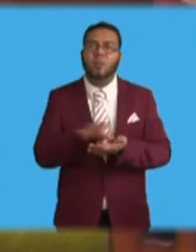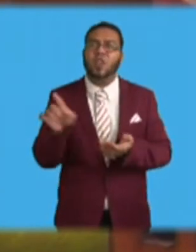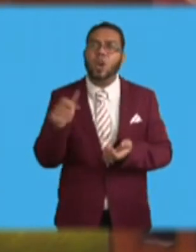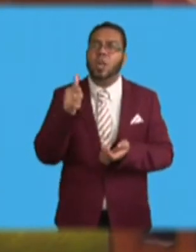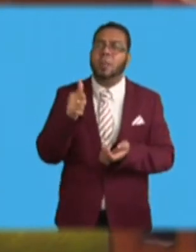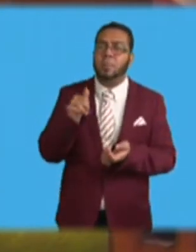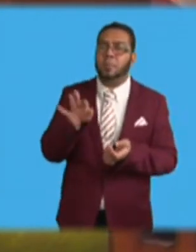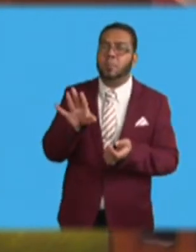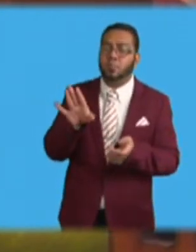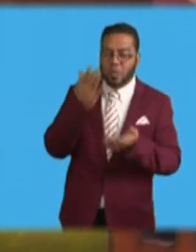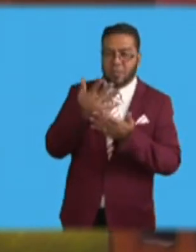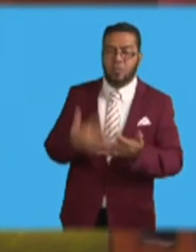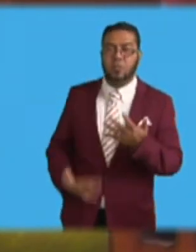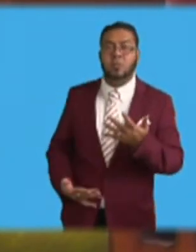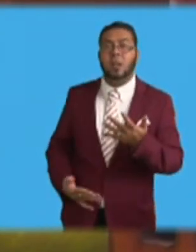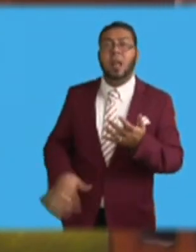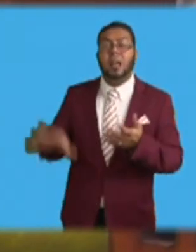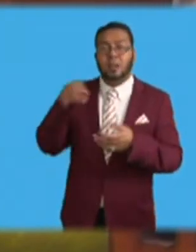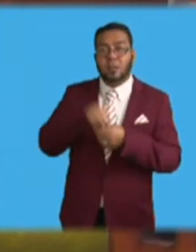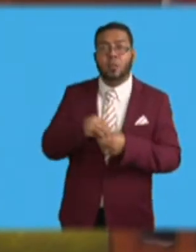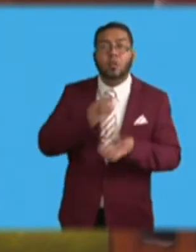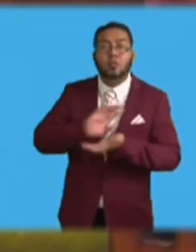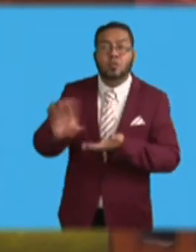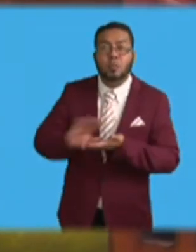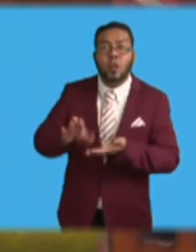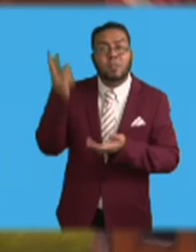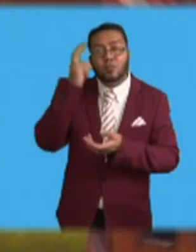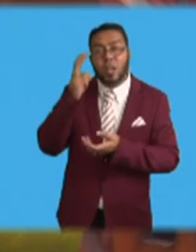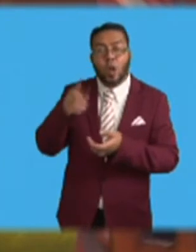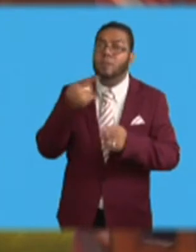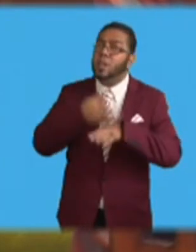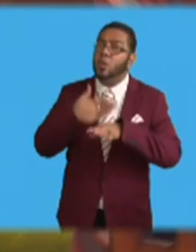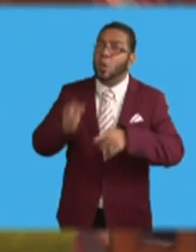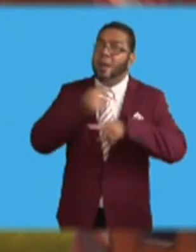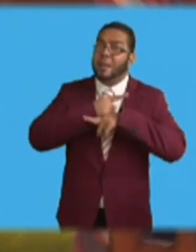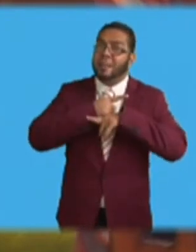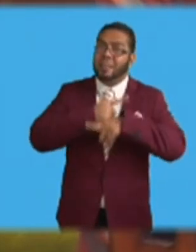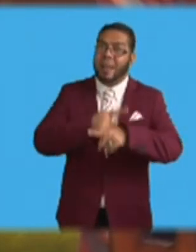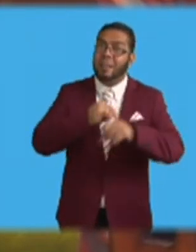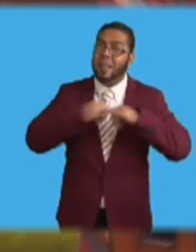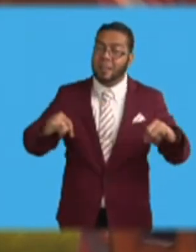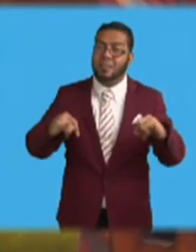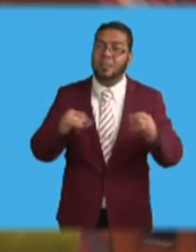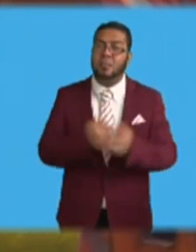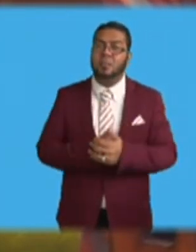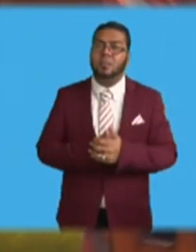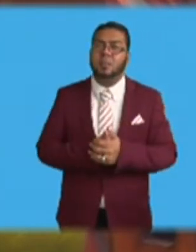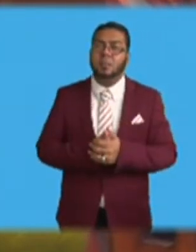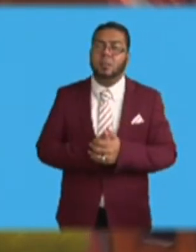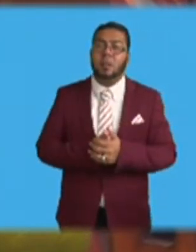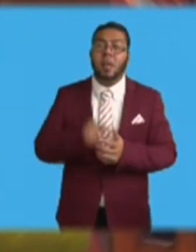facility. Awareness for clinicians through distribution and training on new guidelines for the public health management of the disease.